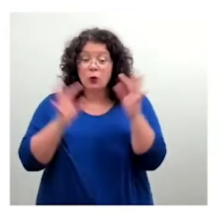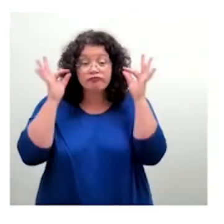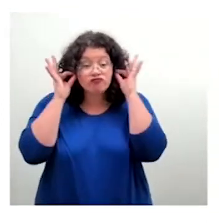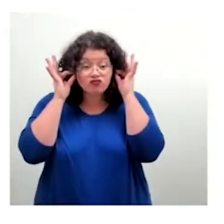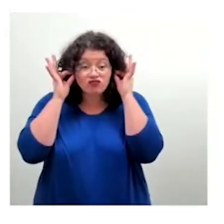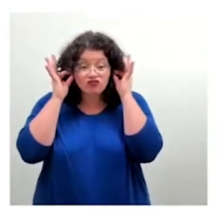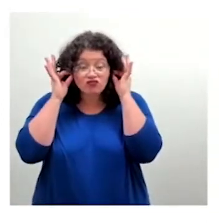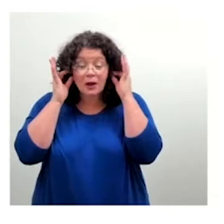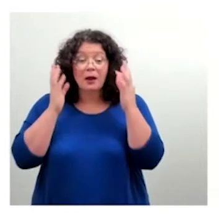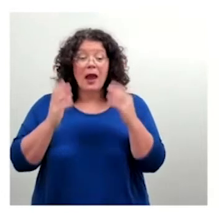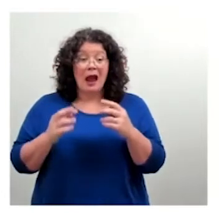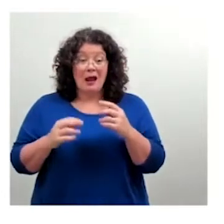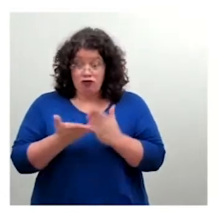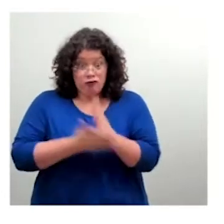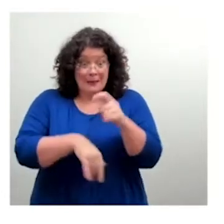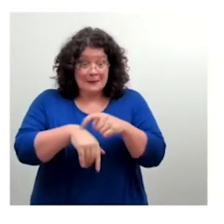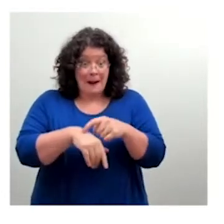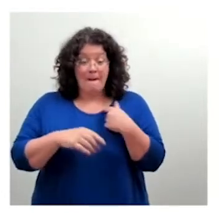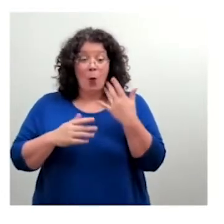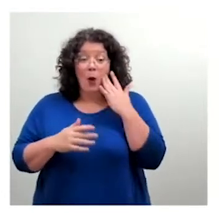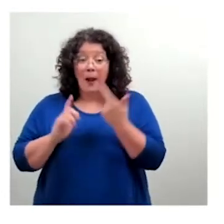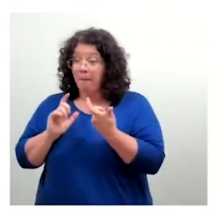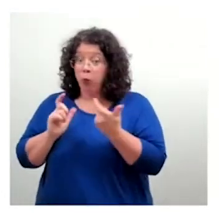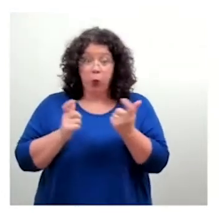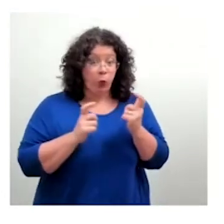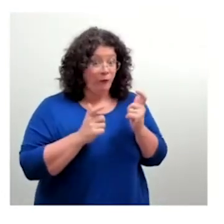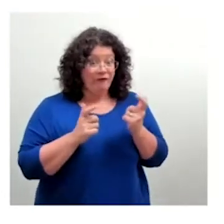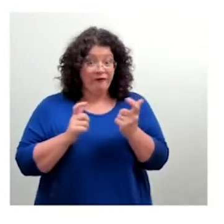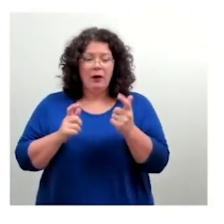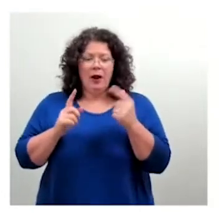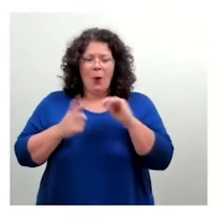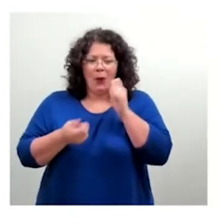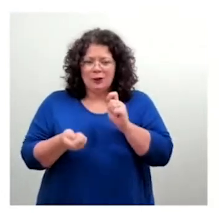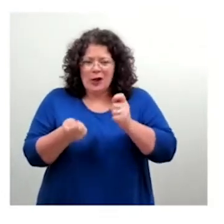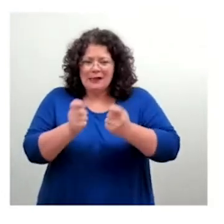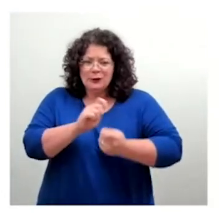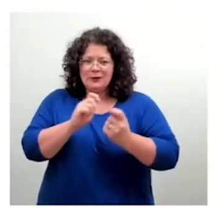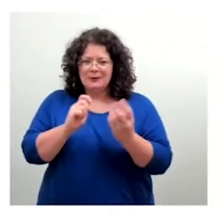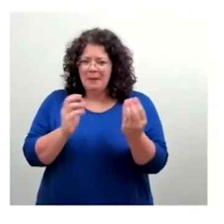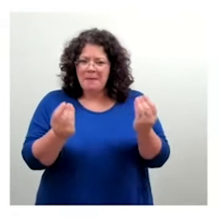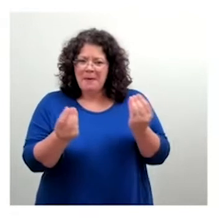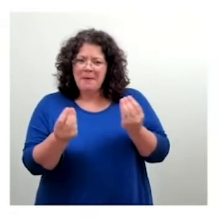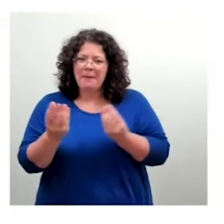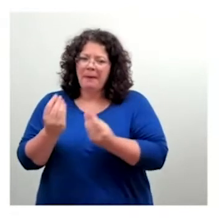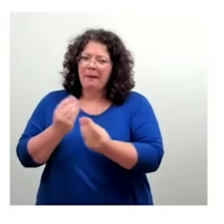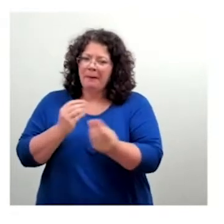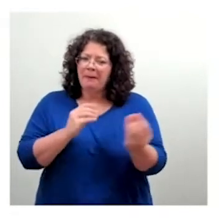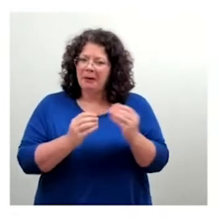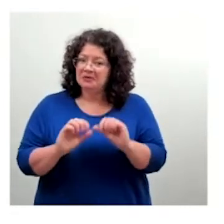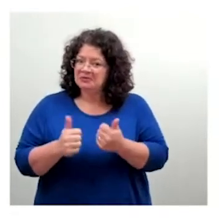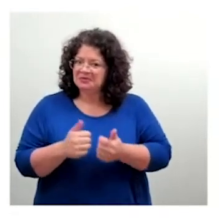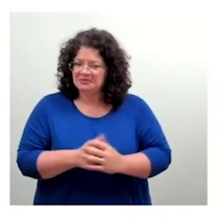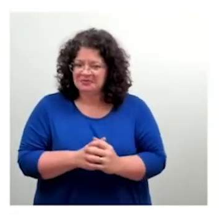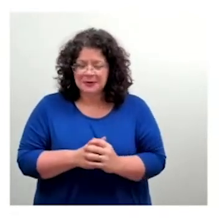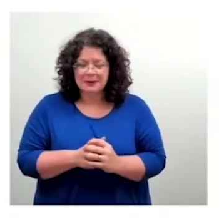this experience. And Soundscape actually works really well with any reasonably good stereo headset. For